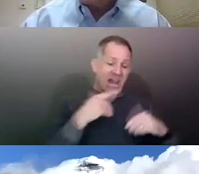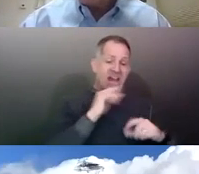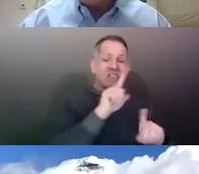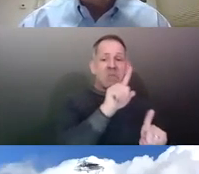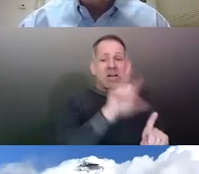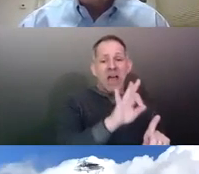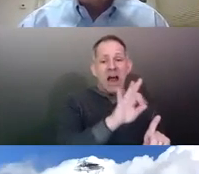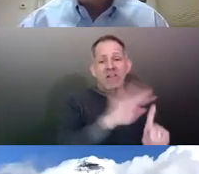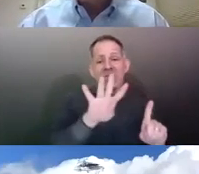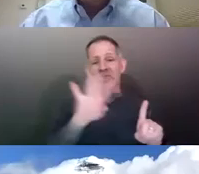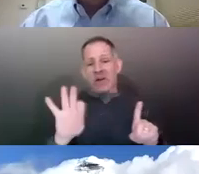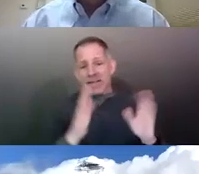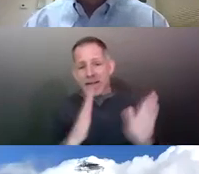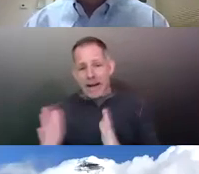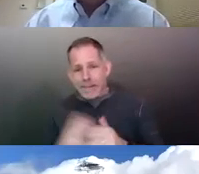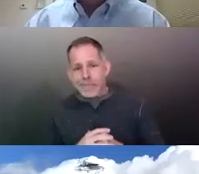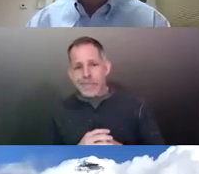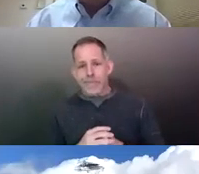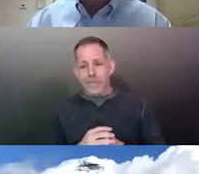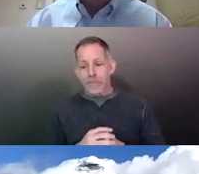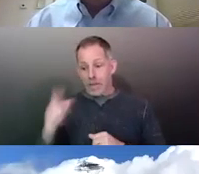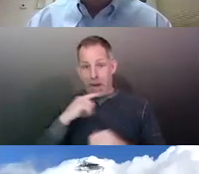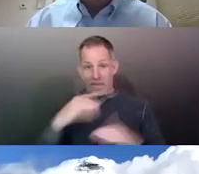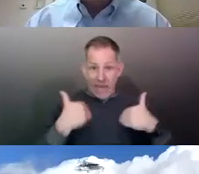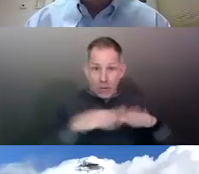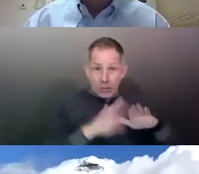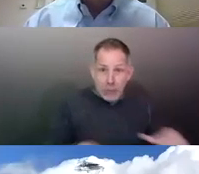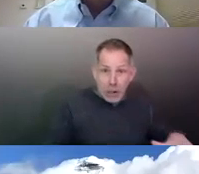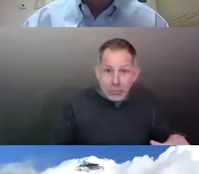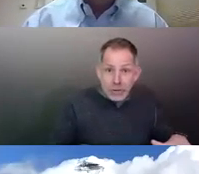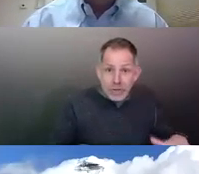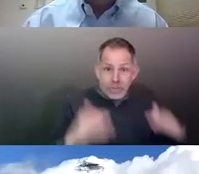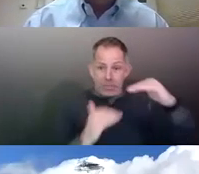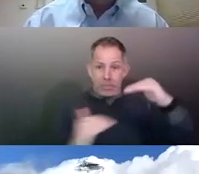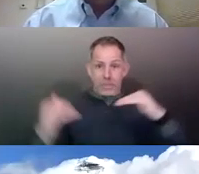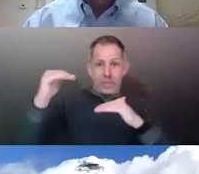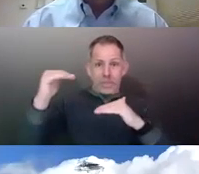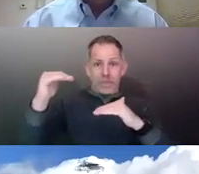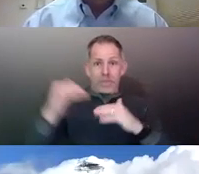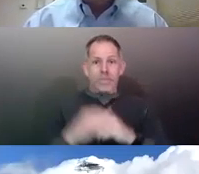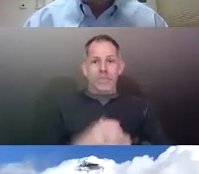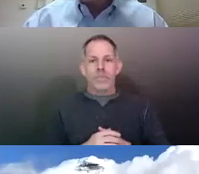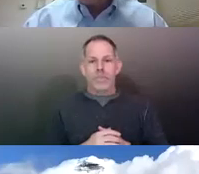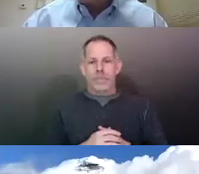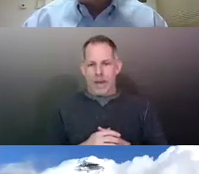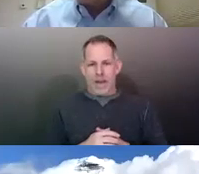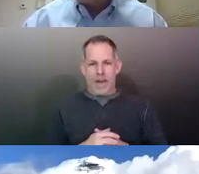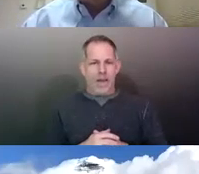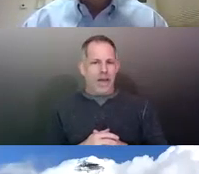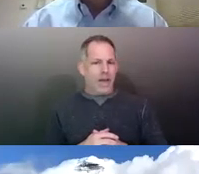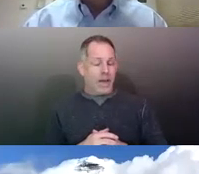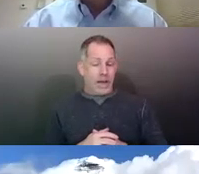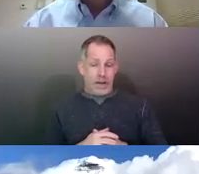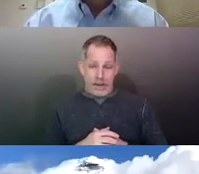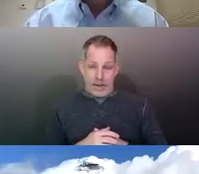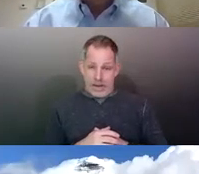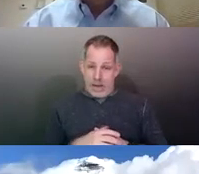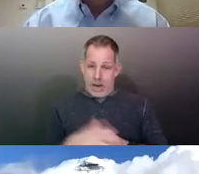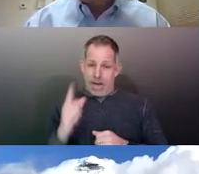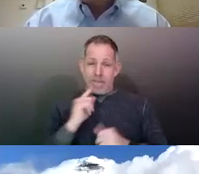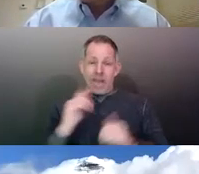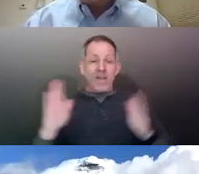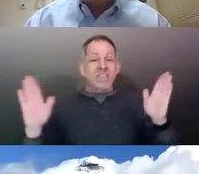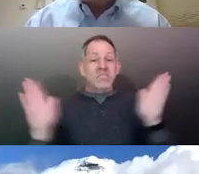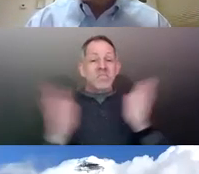in children and adolescents. And fortunately, at this time, the smallest amount of disease and